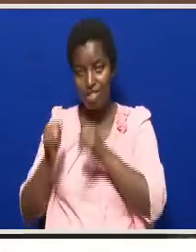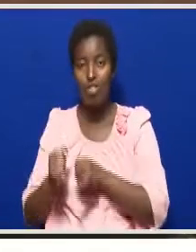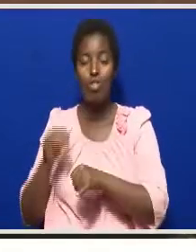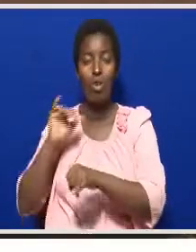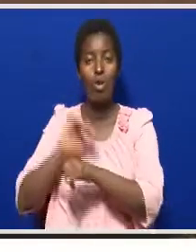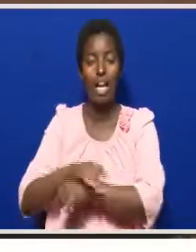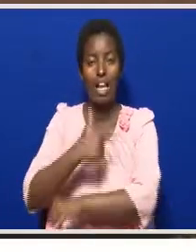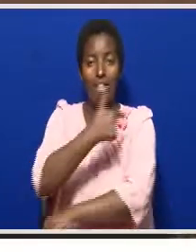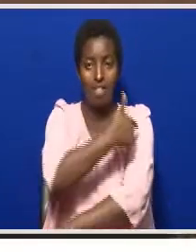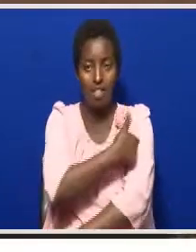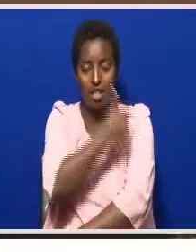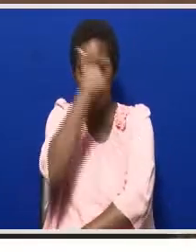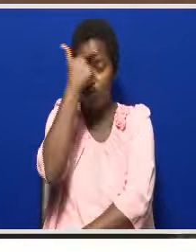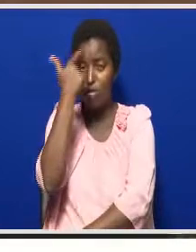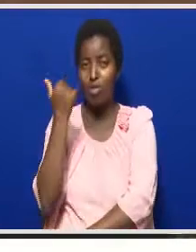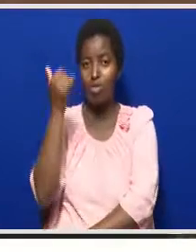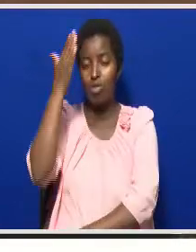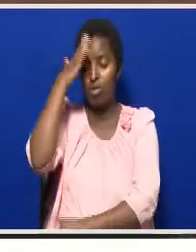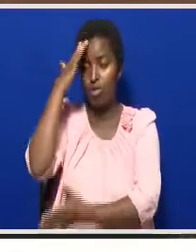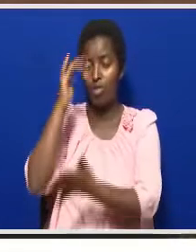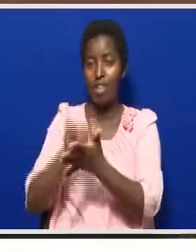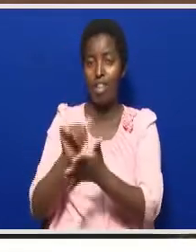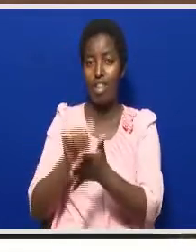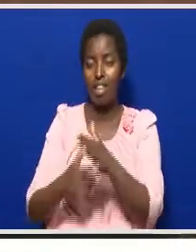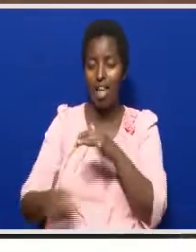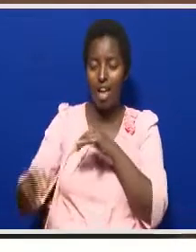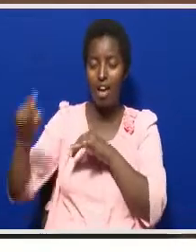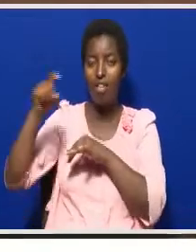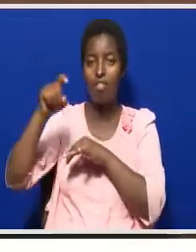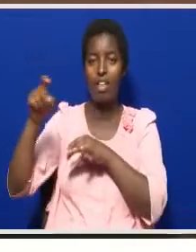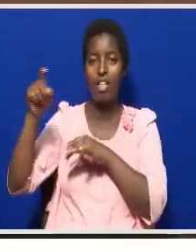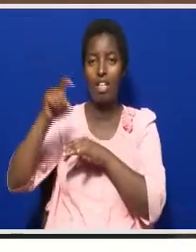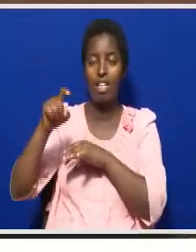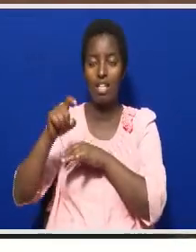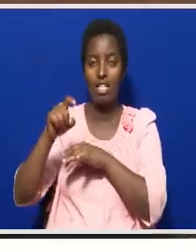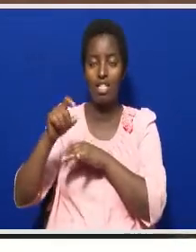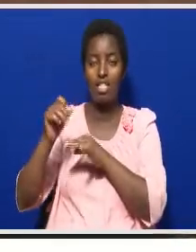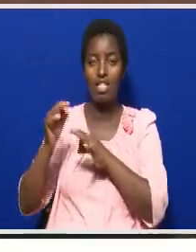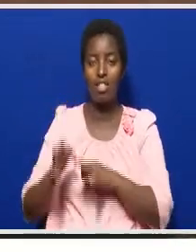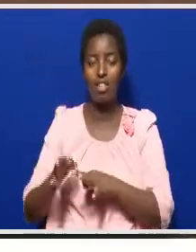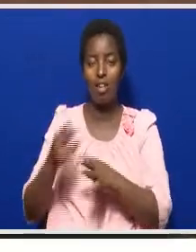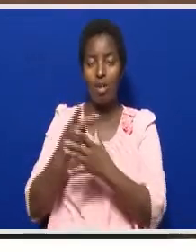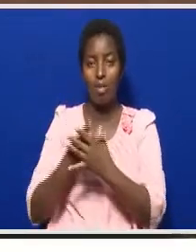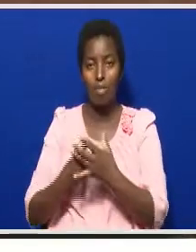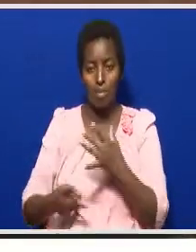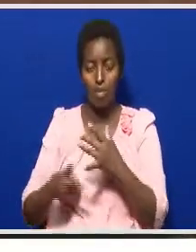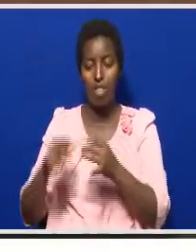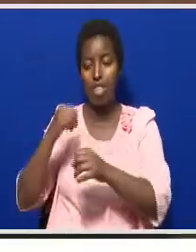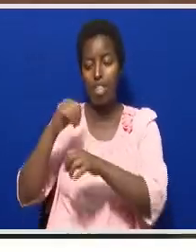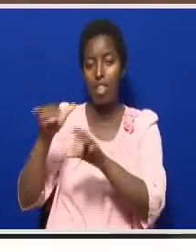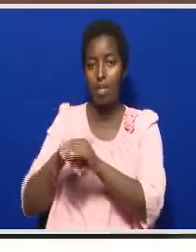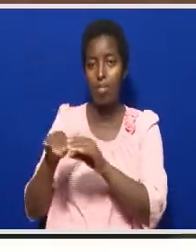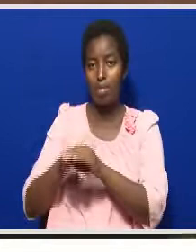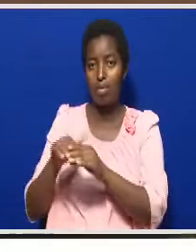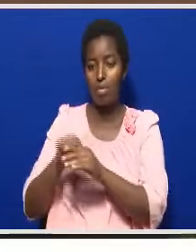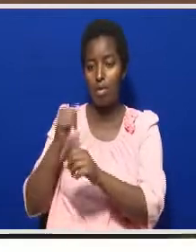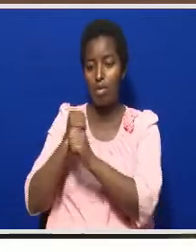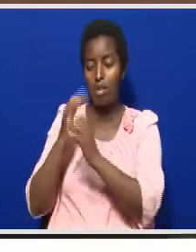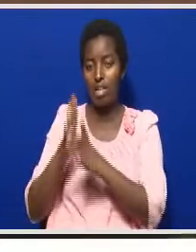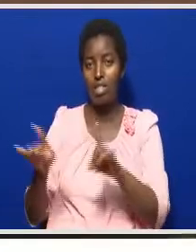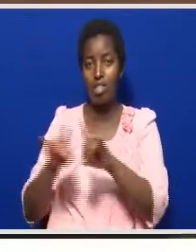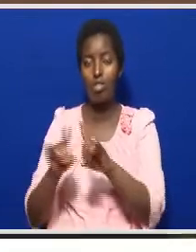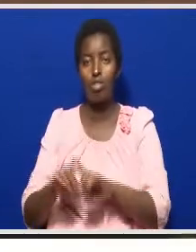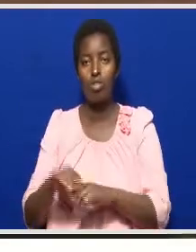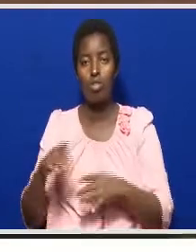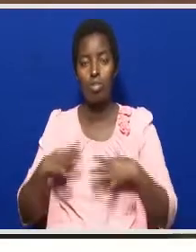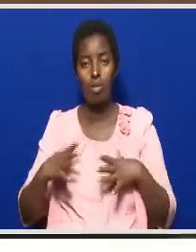vaccinated, because you notice that there is high level interaction of both our staff and also the staff of the